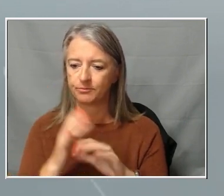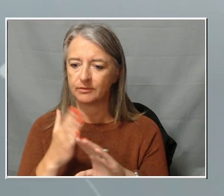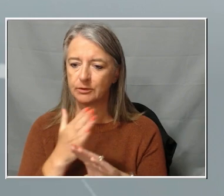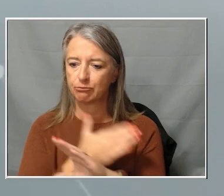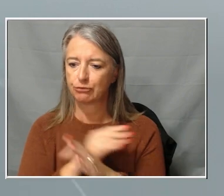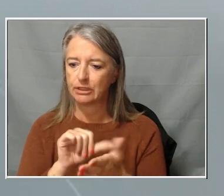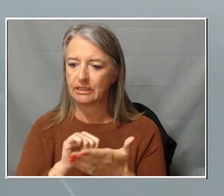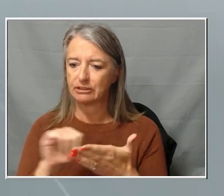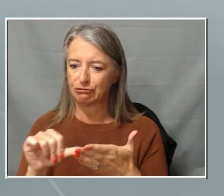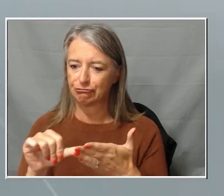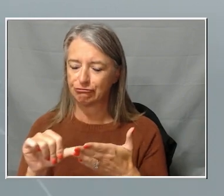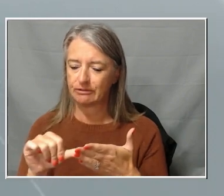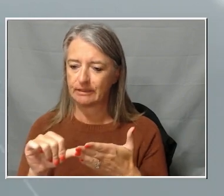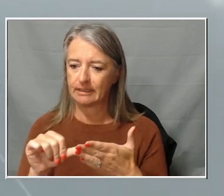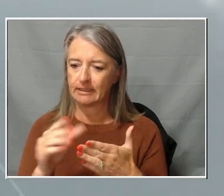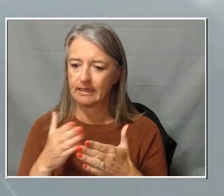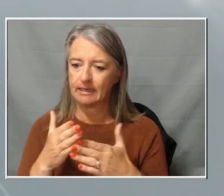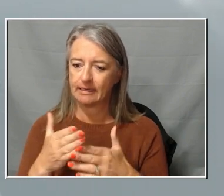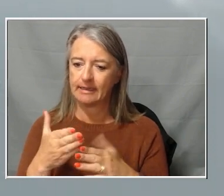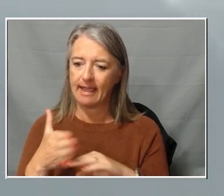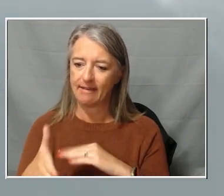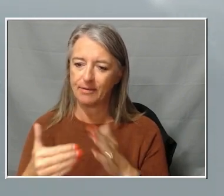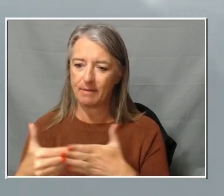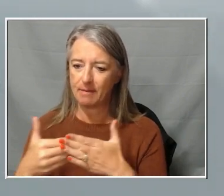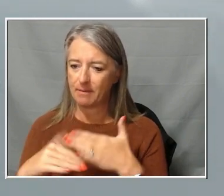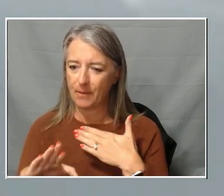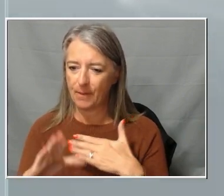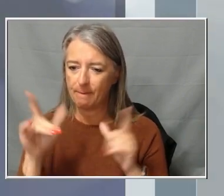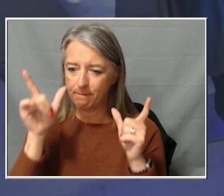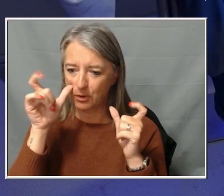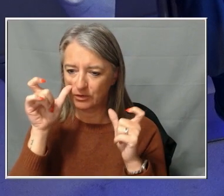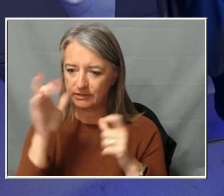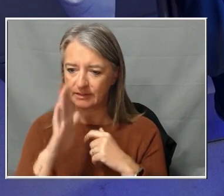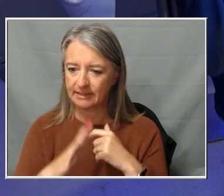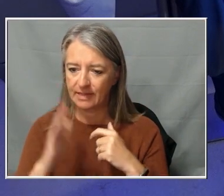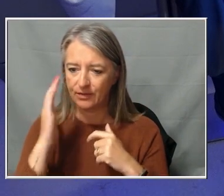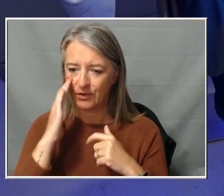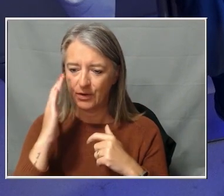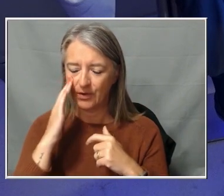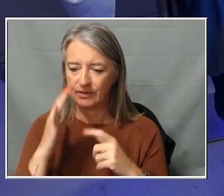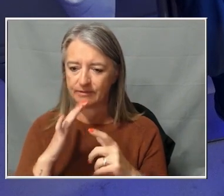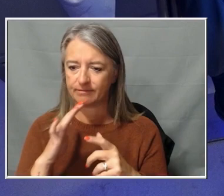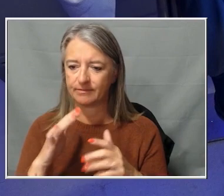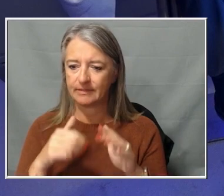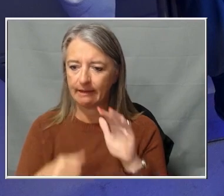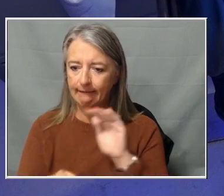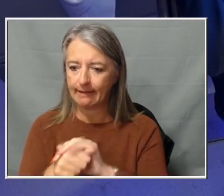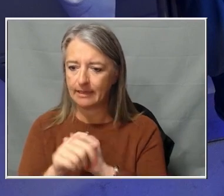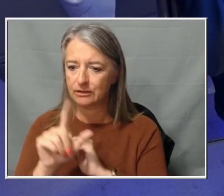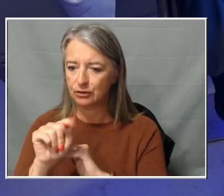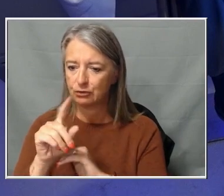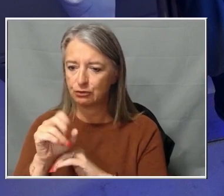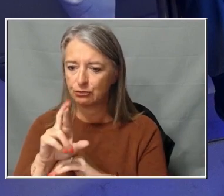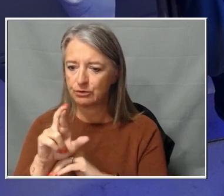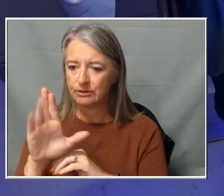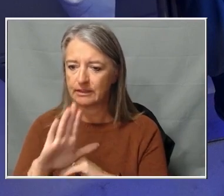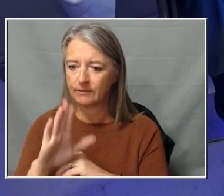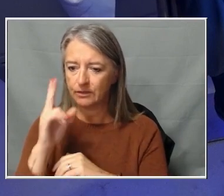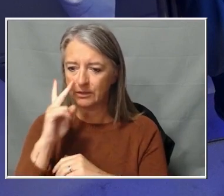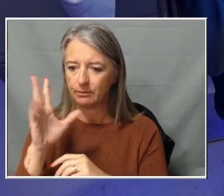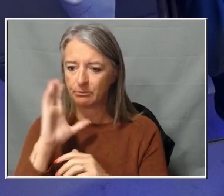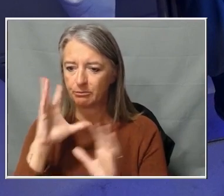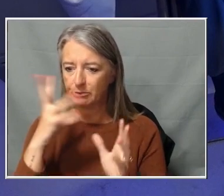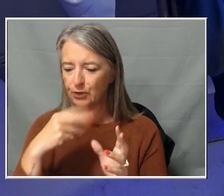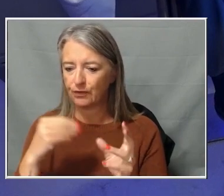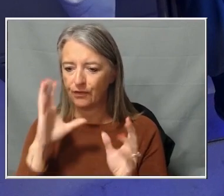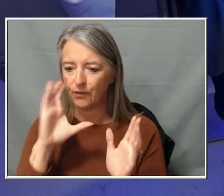pre-surgery and post-baby portraits. One of those things you would never know, okay, that hidden tumor and that eyesight that you would never know. Beautiful photos. The